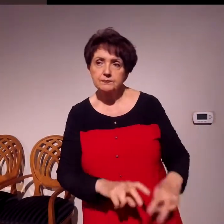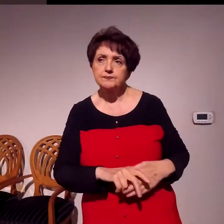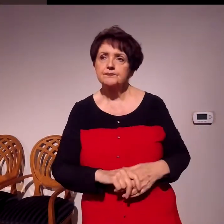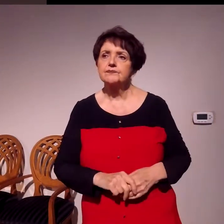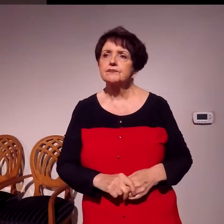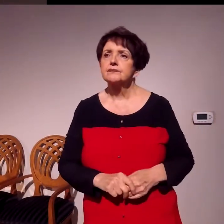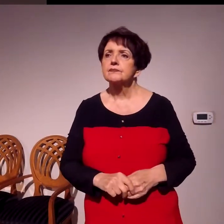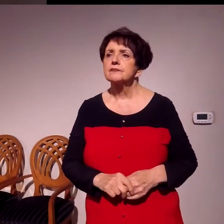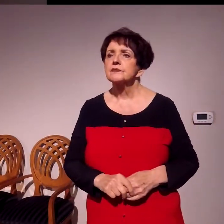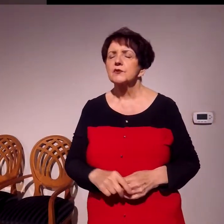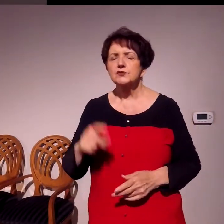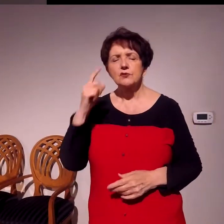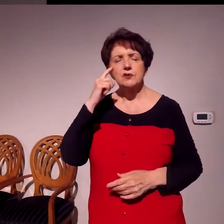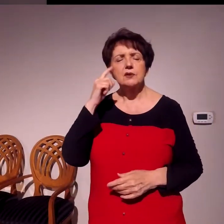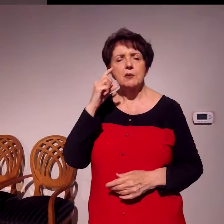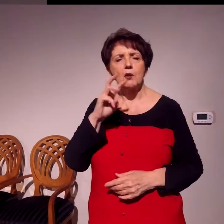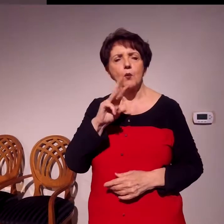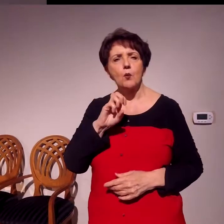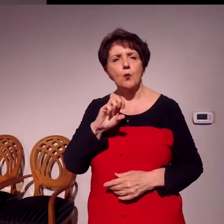think about wellness,